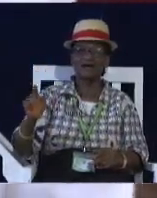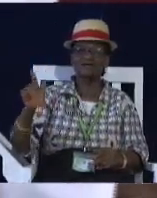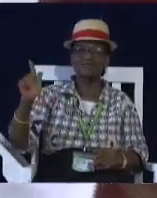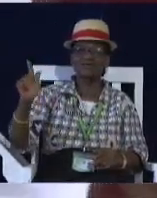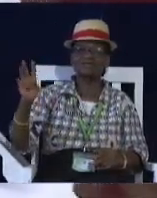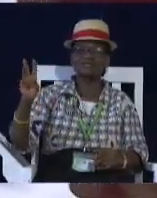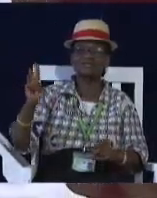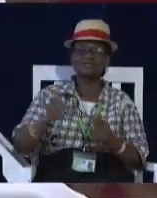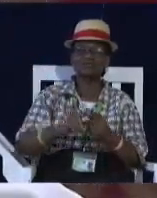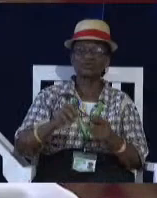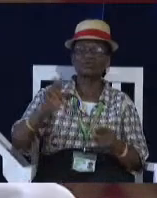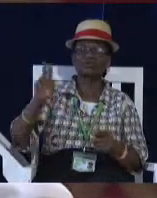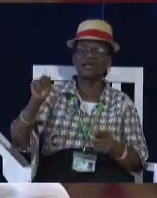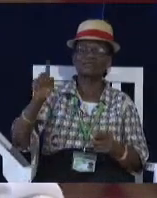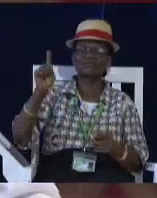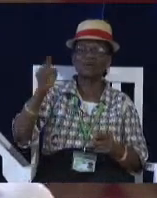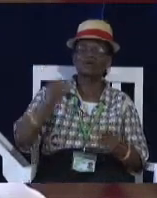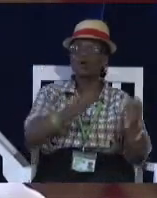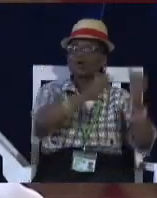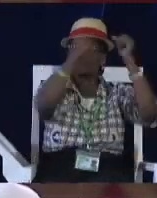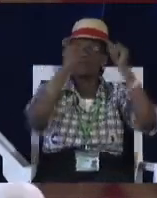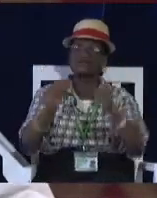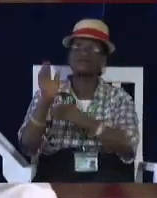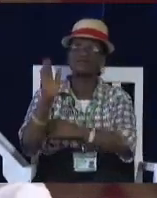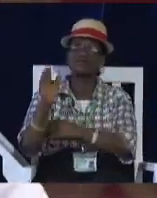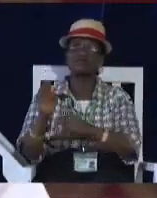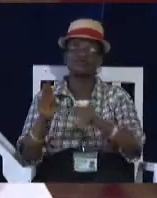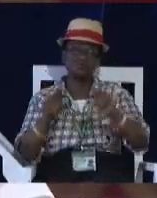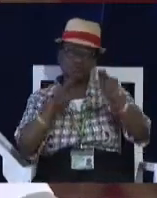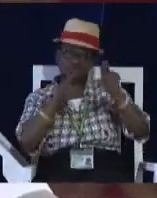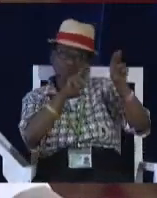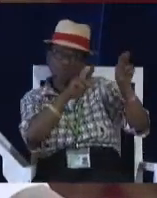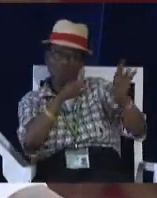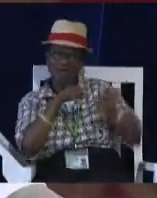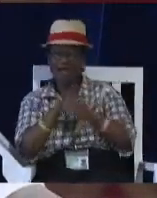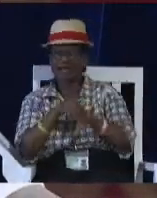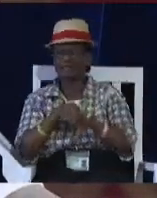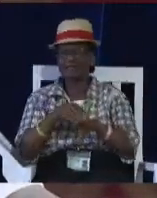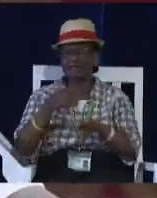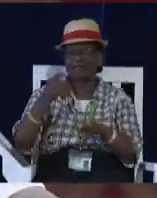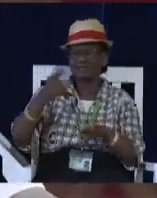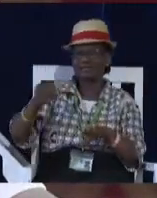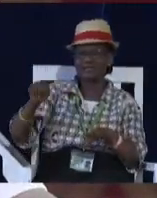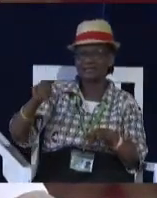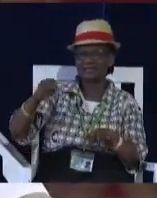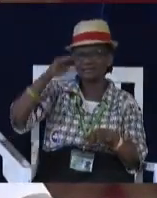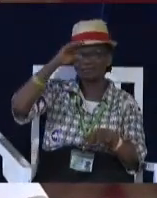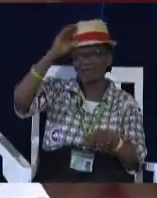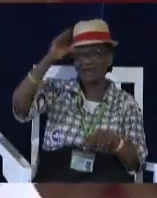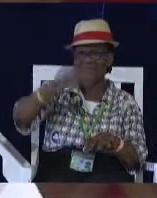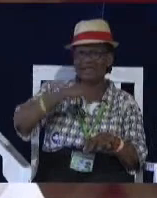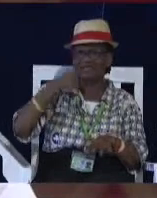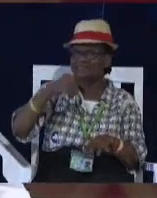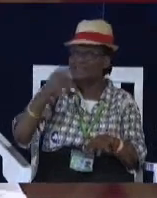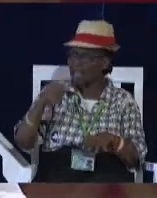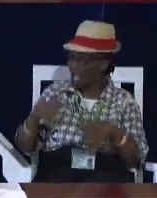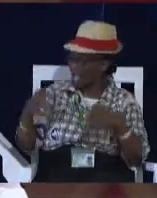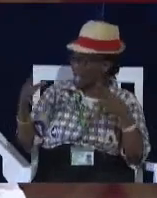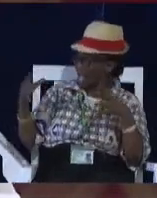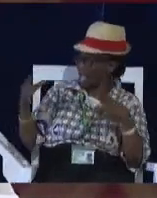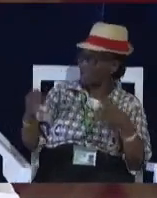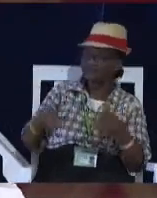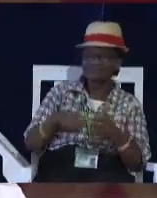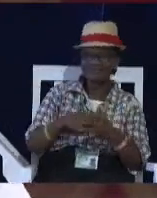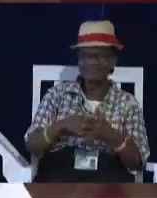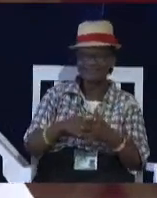to 31. The Almighty God looked at the man he had made and he said, wow, this is very good.